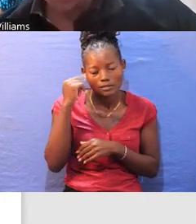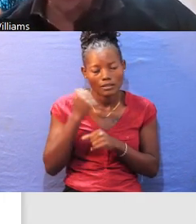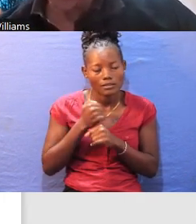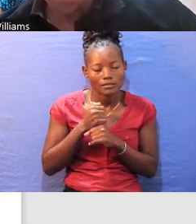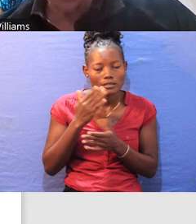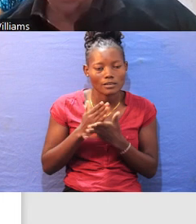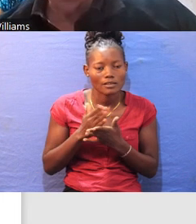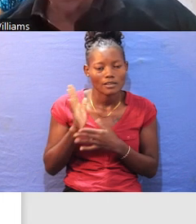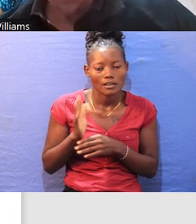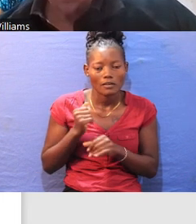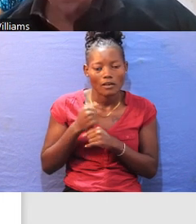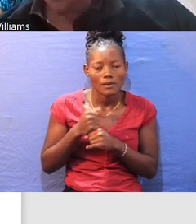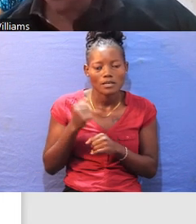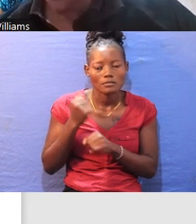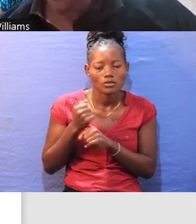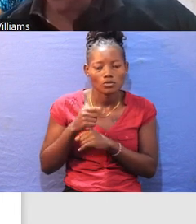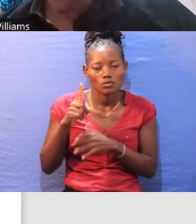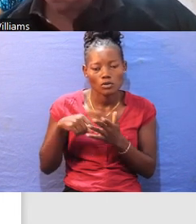and I think that was the right decision.